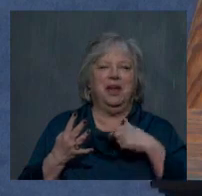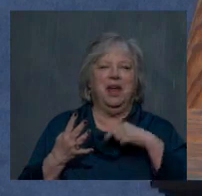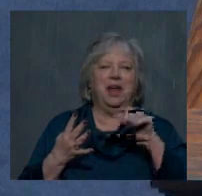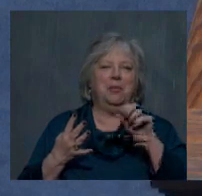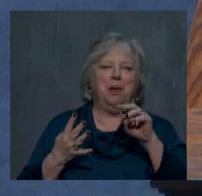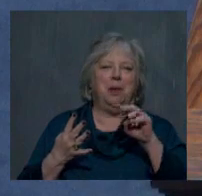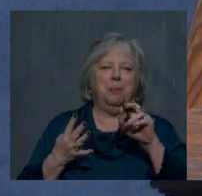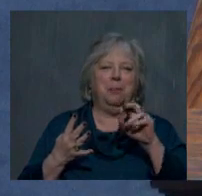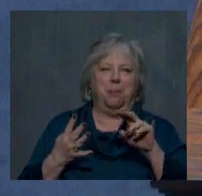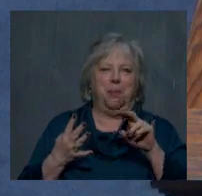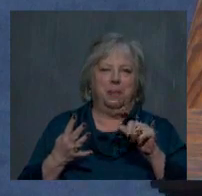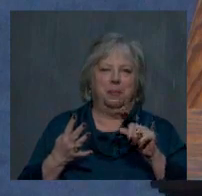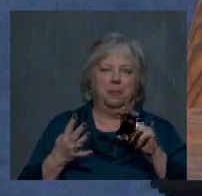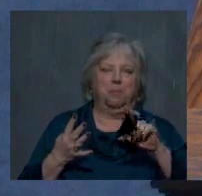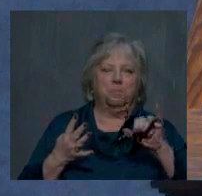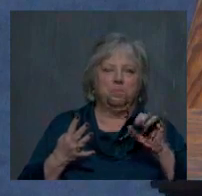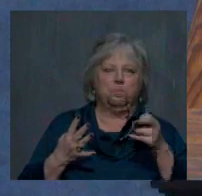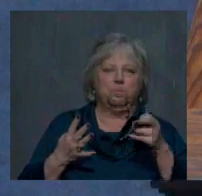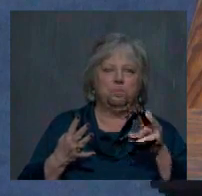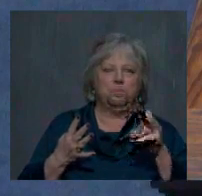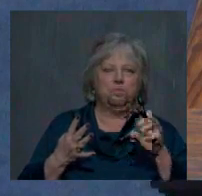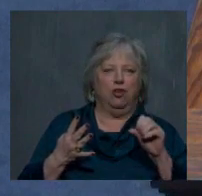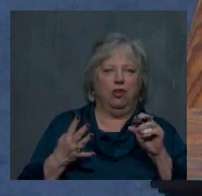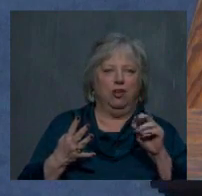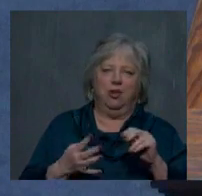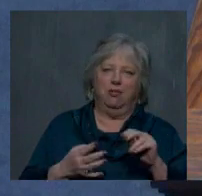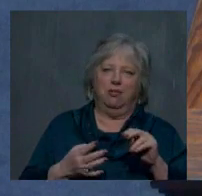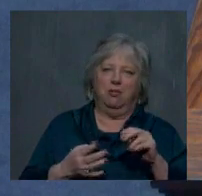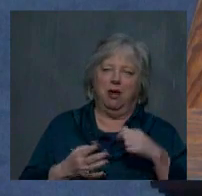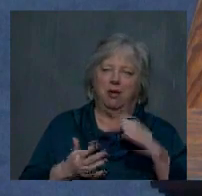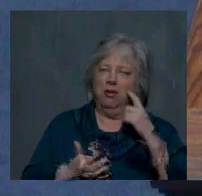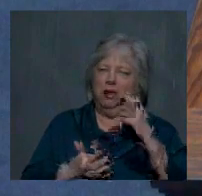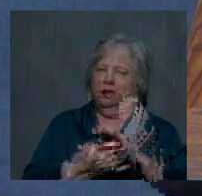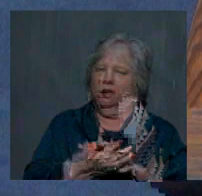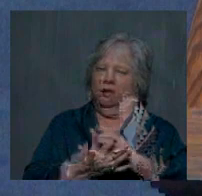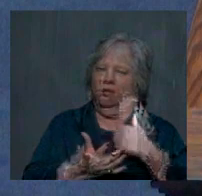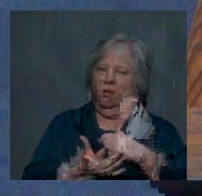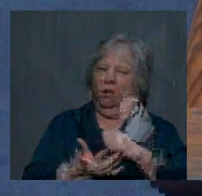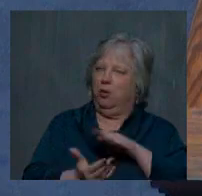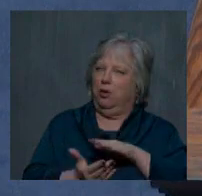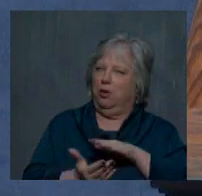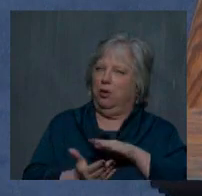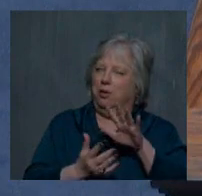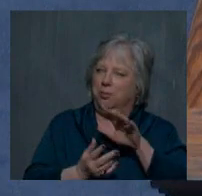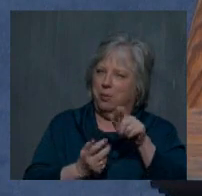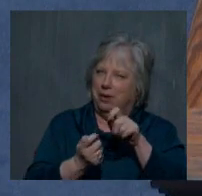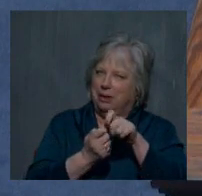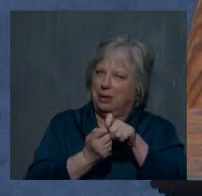I believe we're before